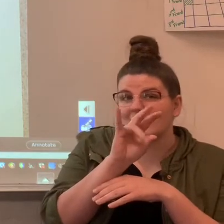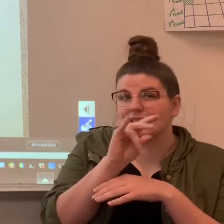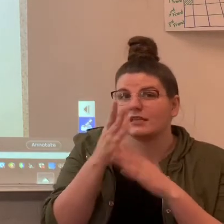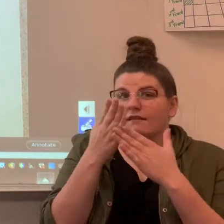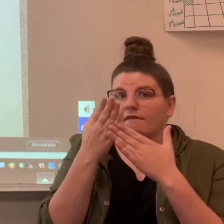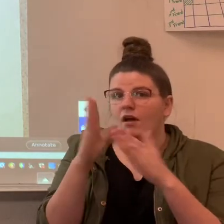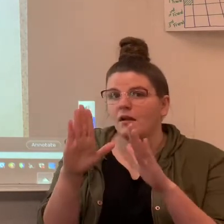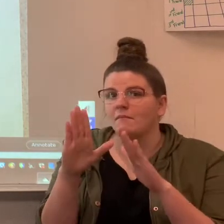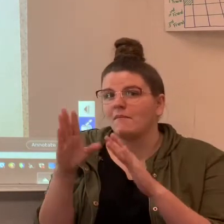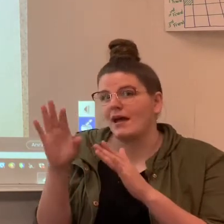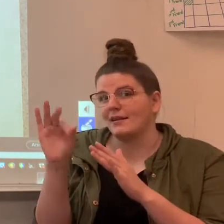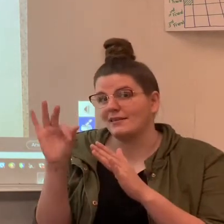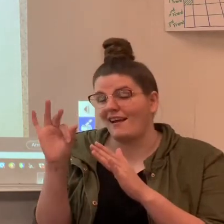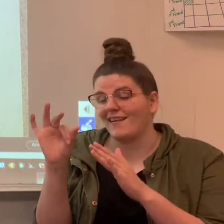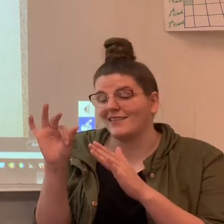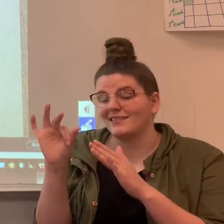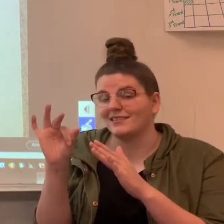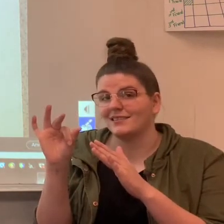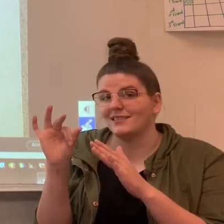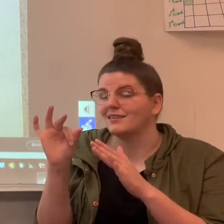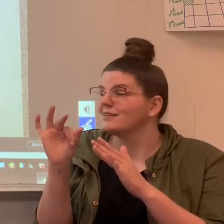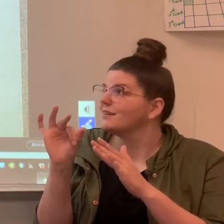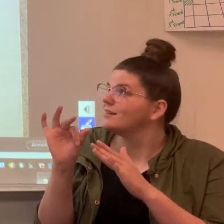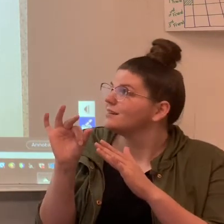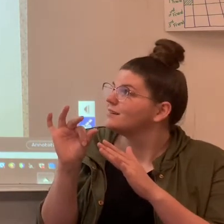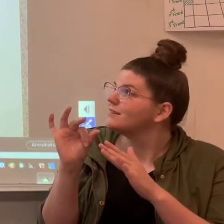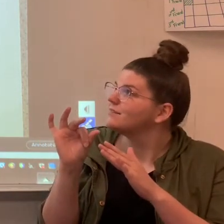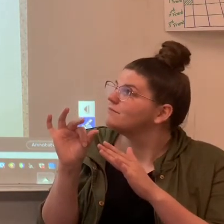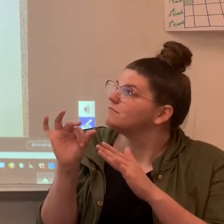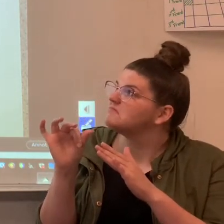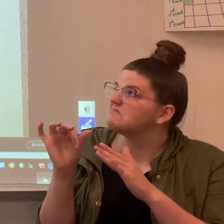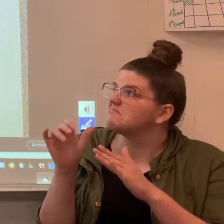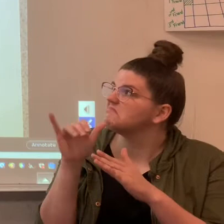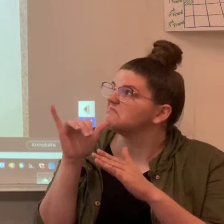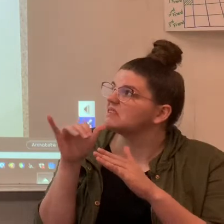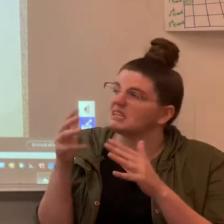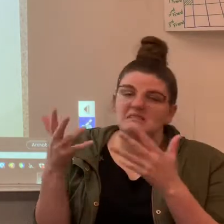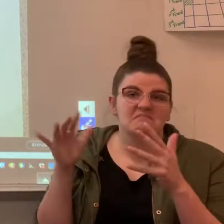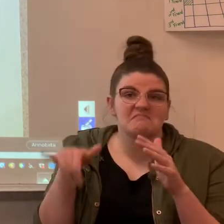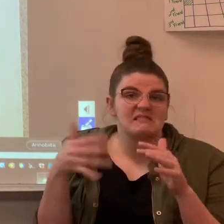you would plug in 17 divided by 19.